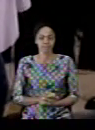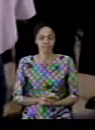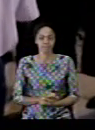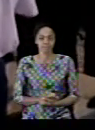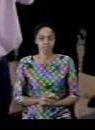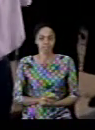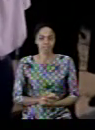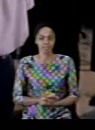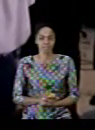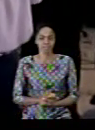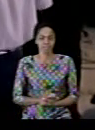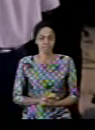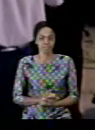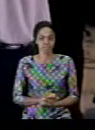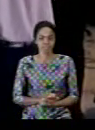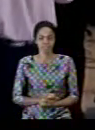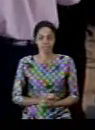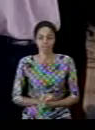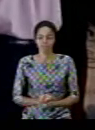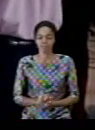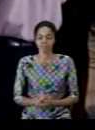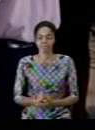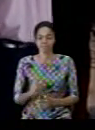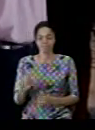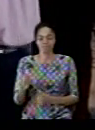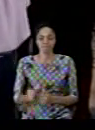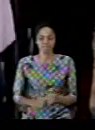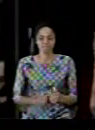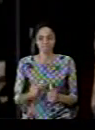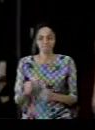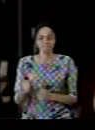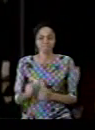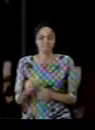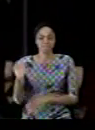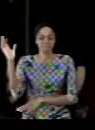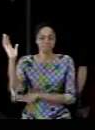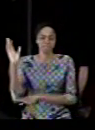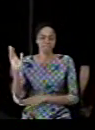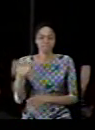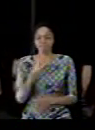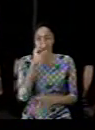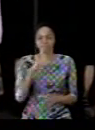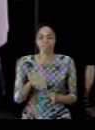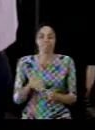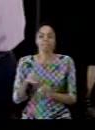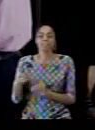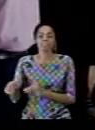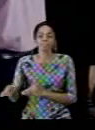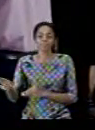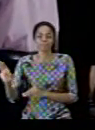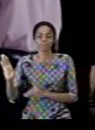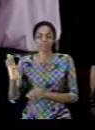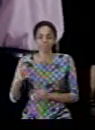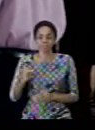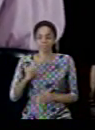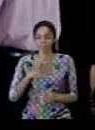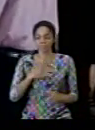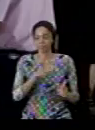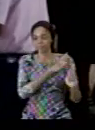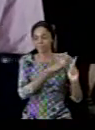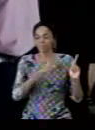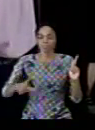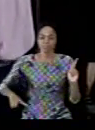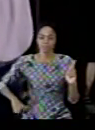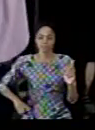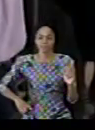tolu agwe. Wum wum la wo, wum wum la wo, kata kata